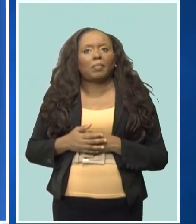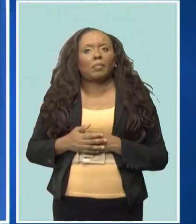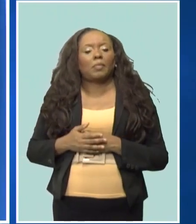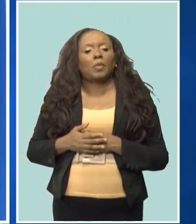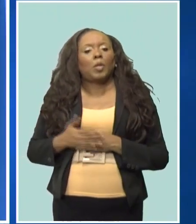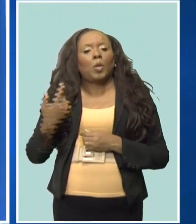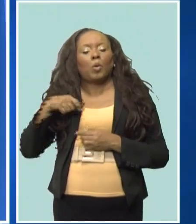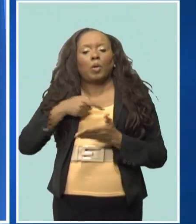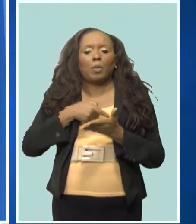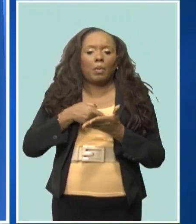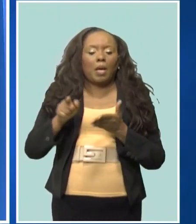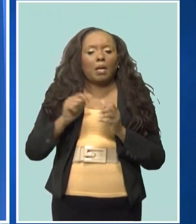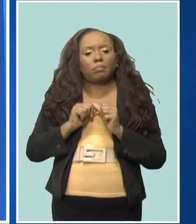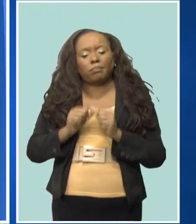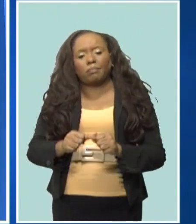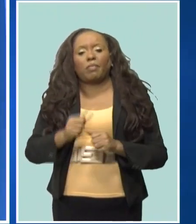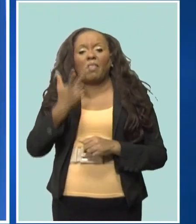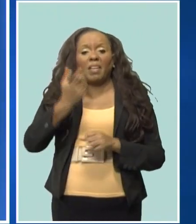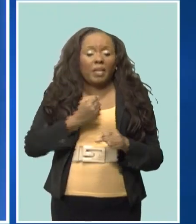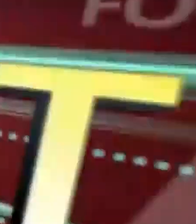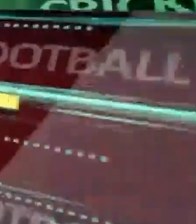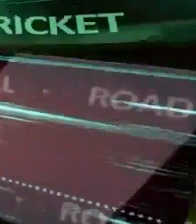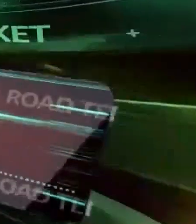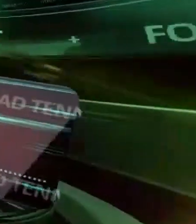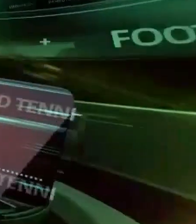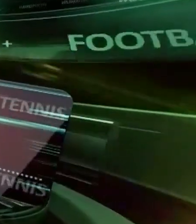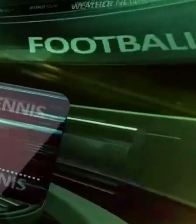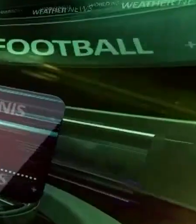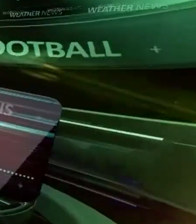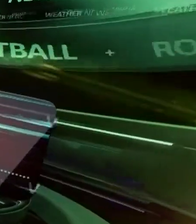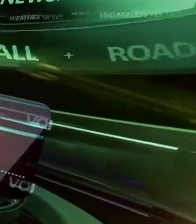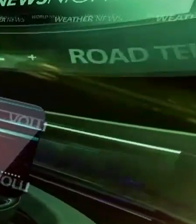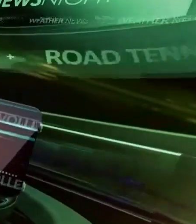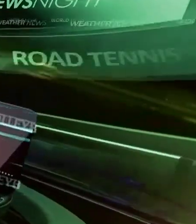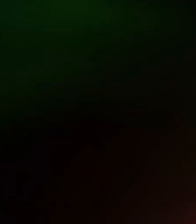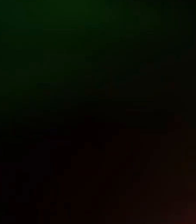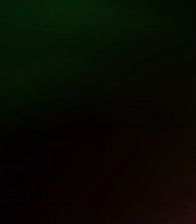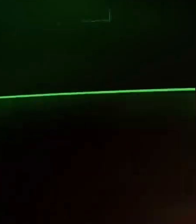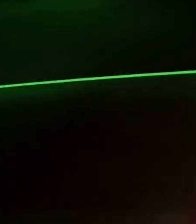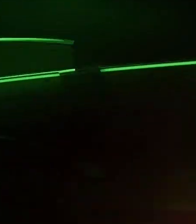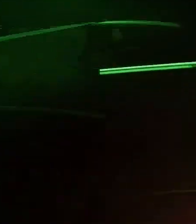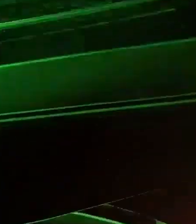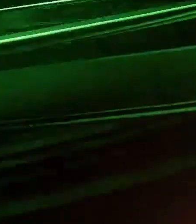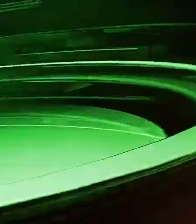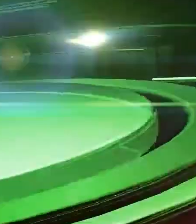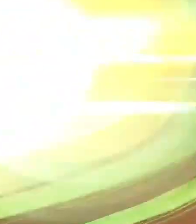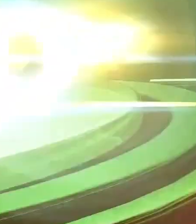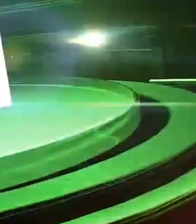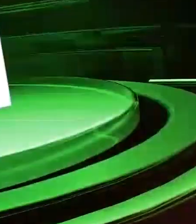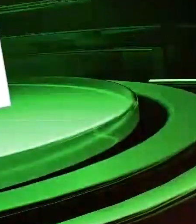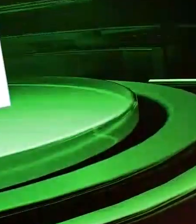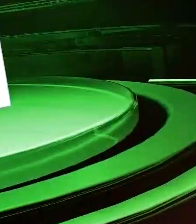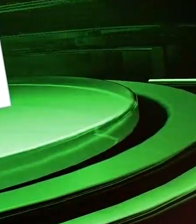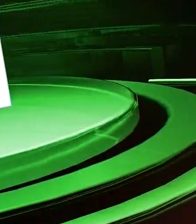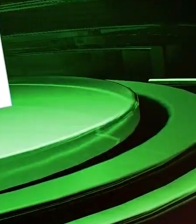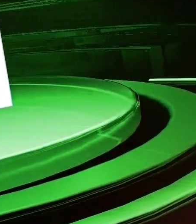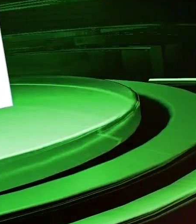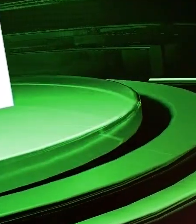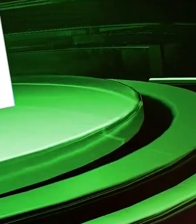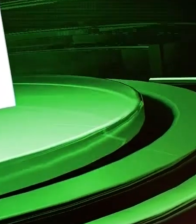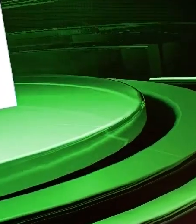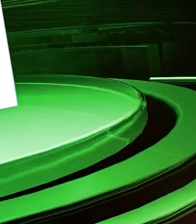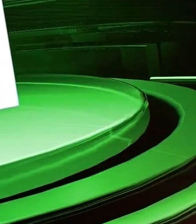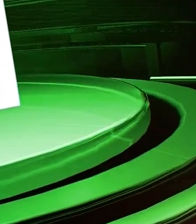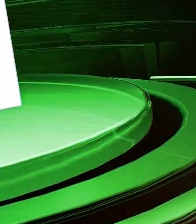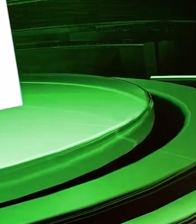course of study, typically 3 or 4 years. Sports Night, brought to you with the compliments of Great Health Works,